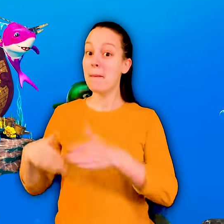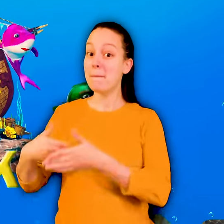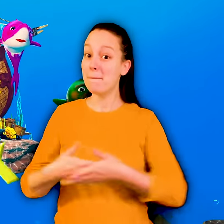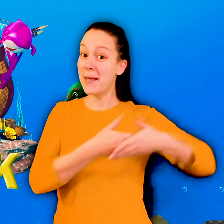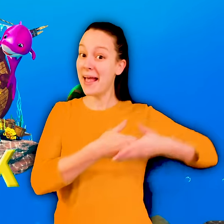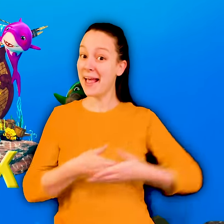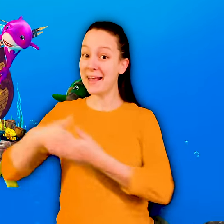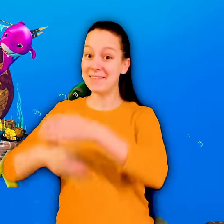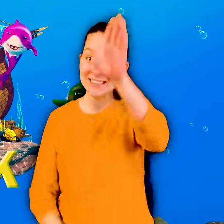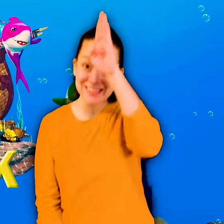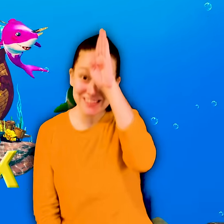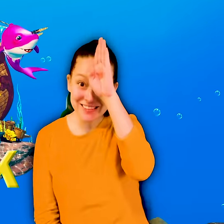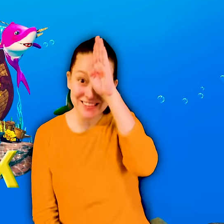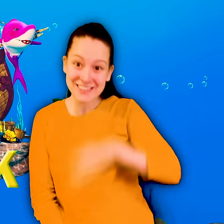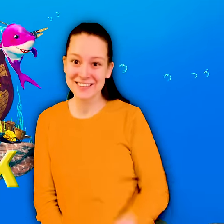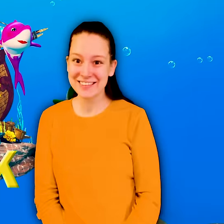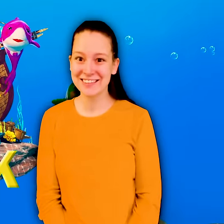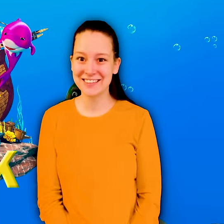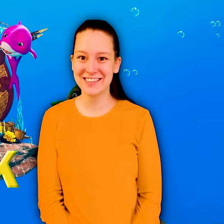baby shark